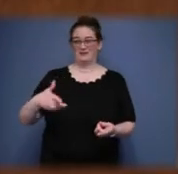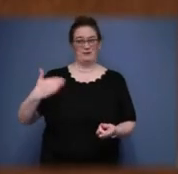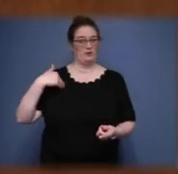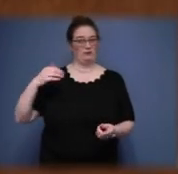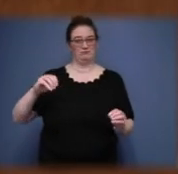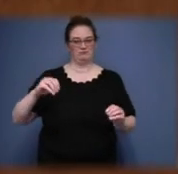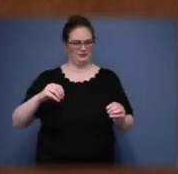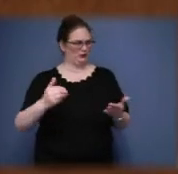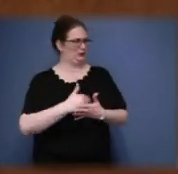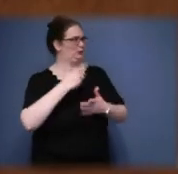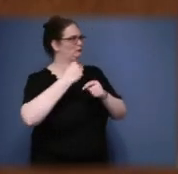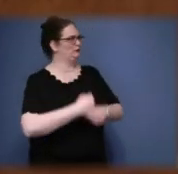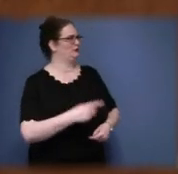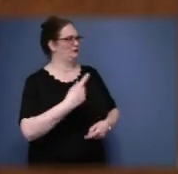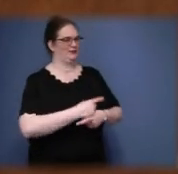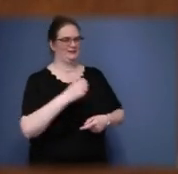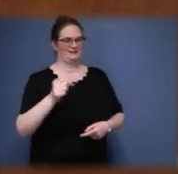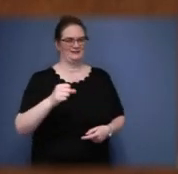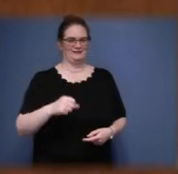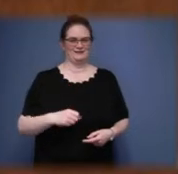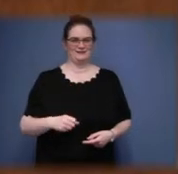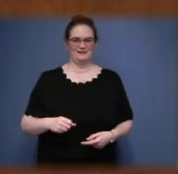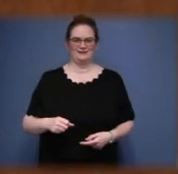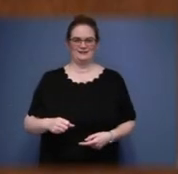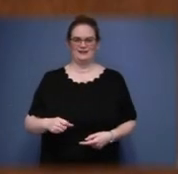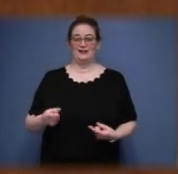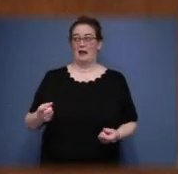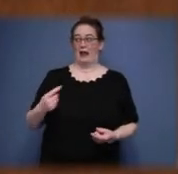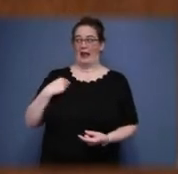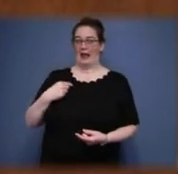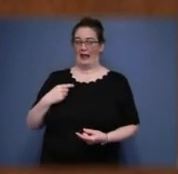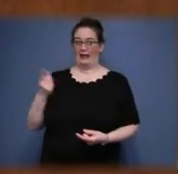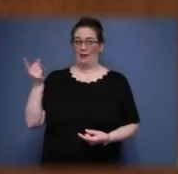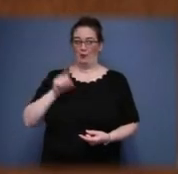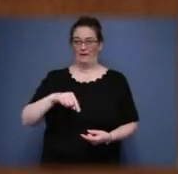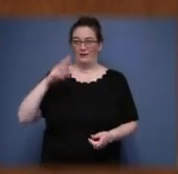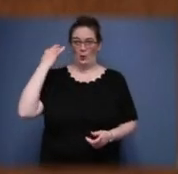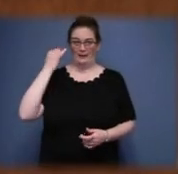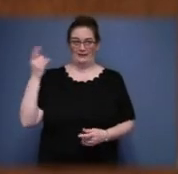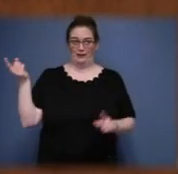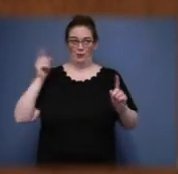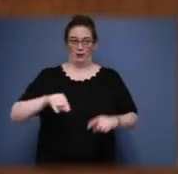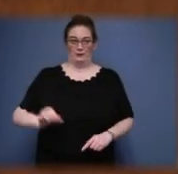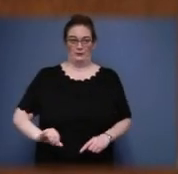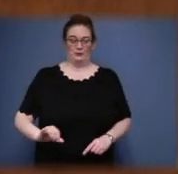new tradition. They followed me over here. I had no idea they were coming. This is for you.